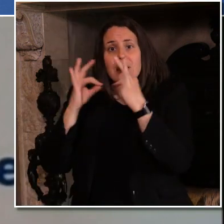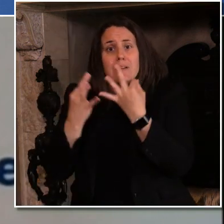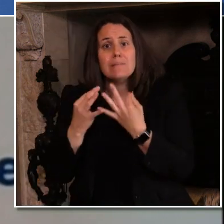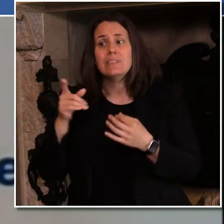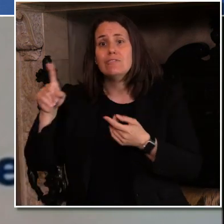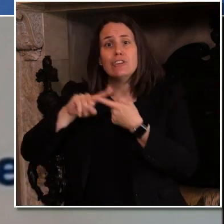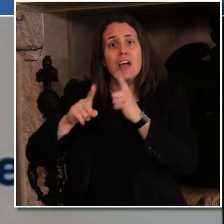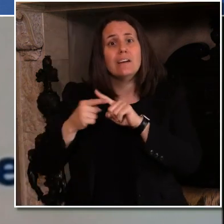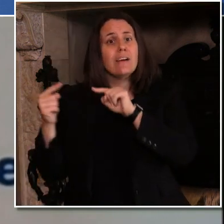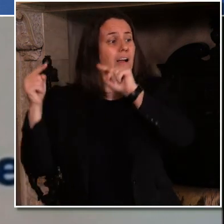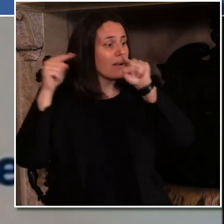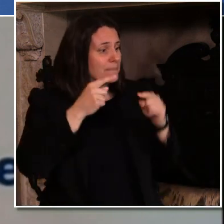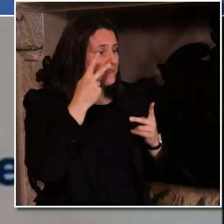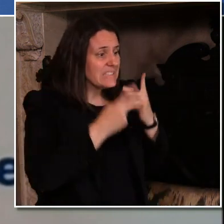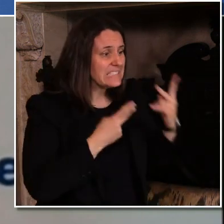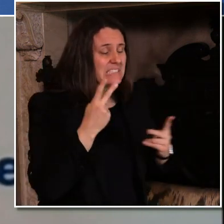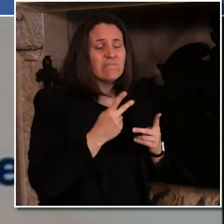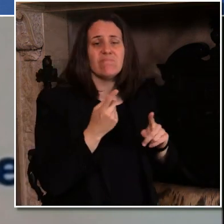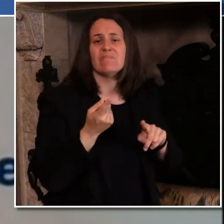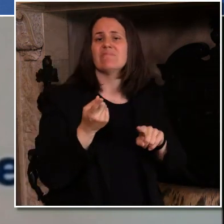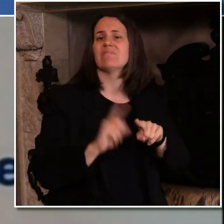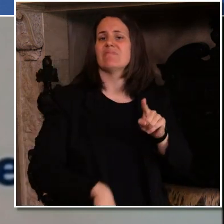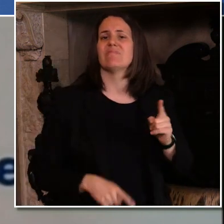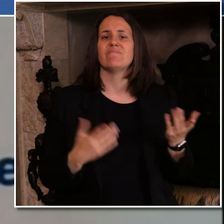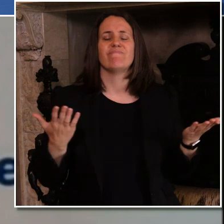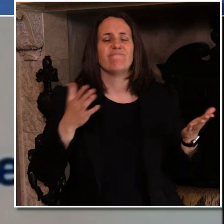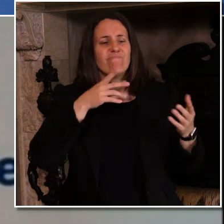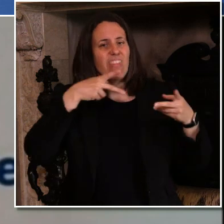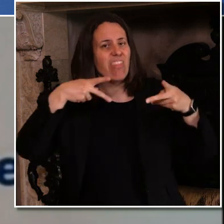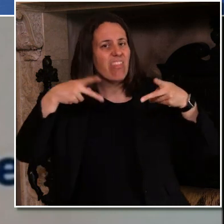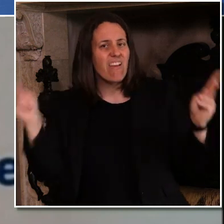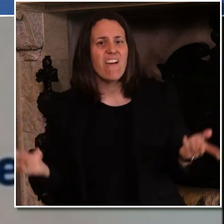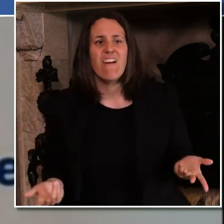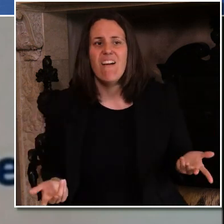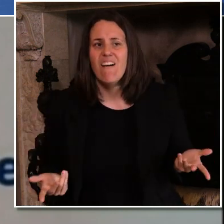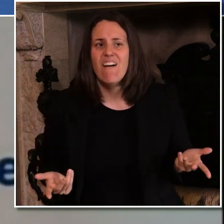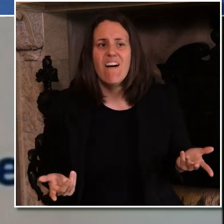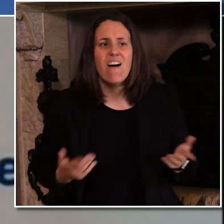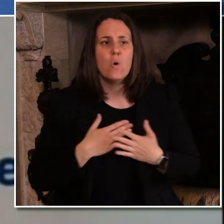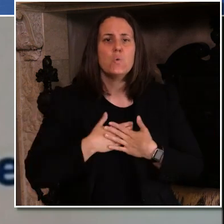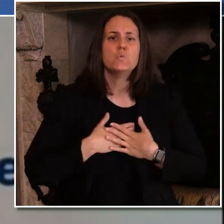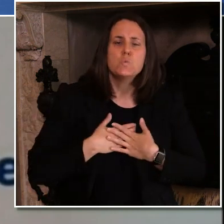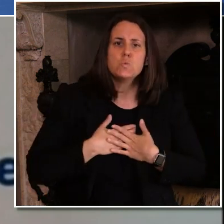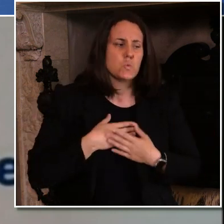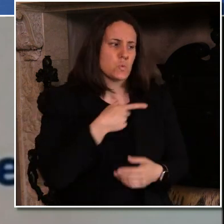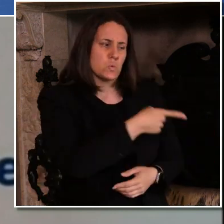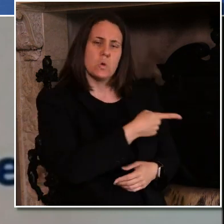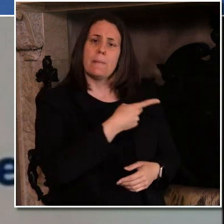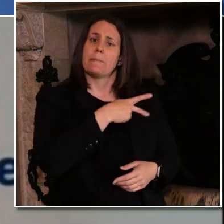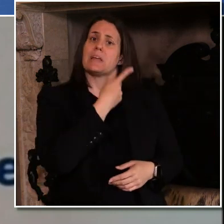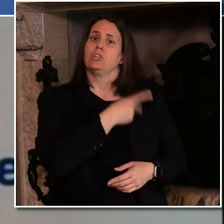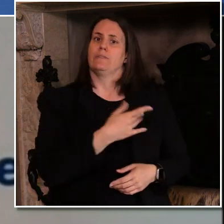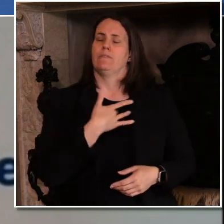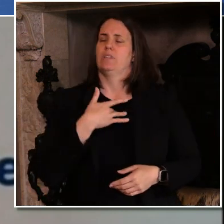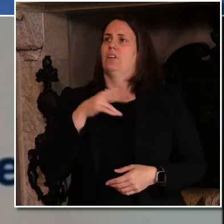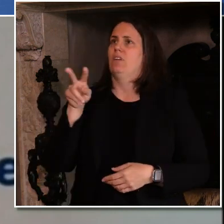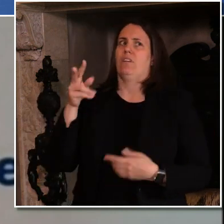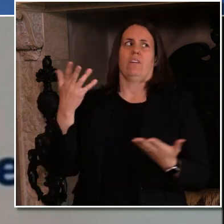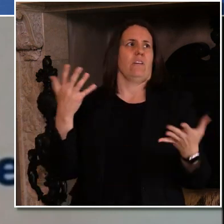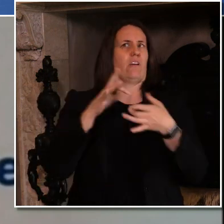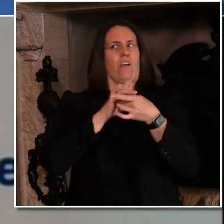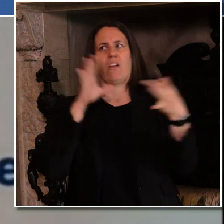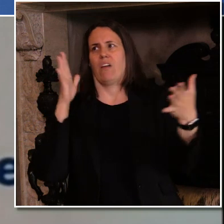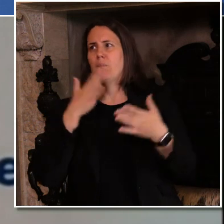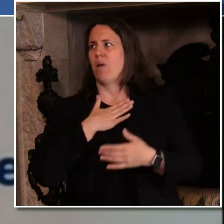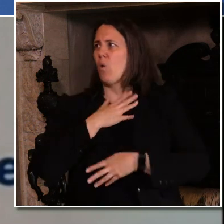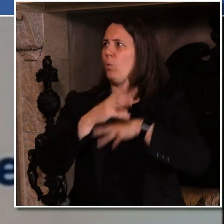time. We do that in an effort to protect the rest of the patients and our staff in the hospital so that the building remains safe for everybody